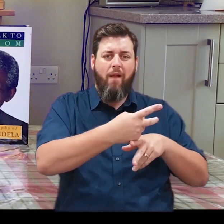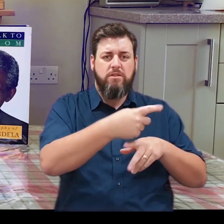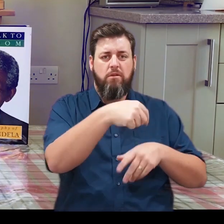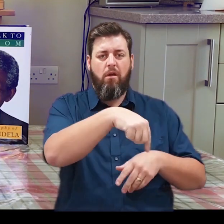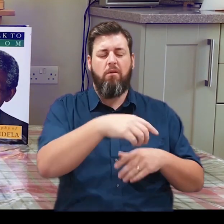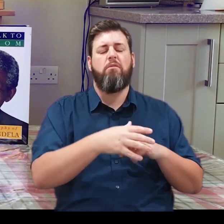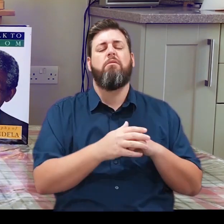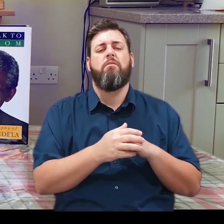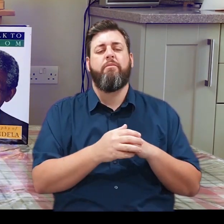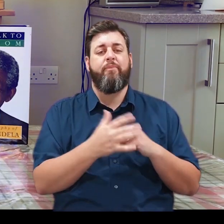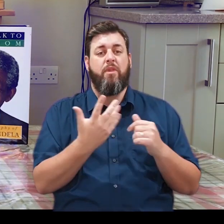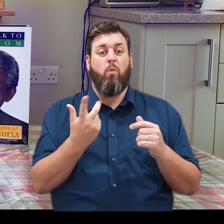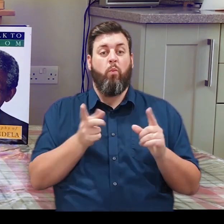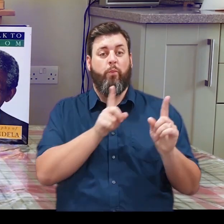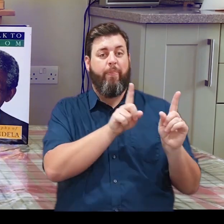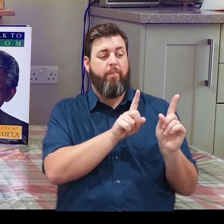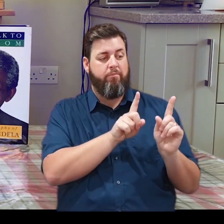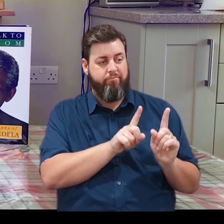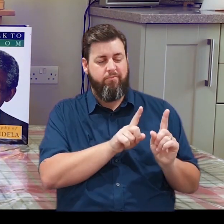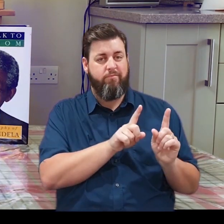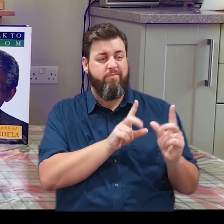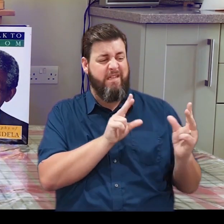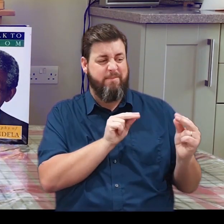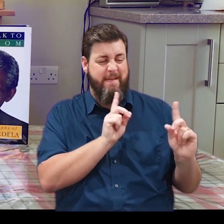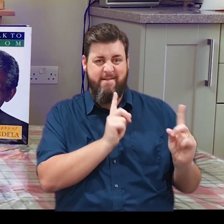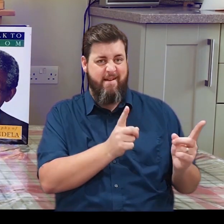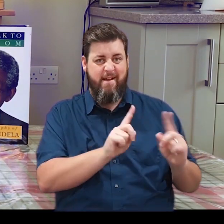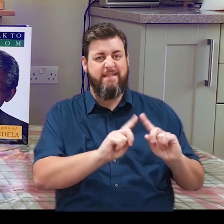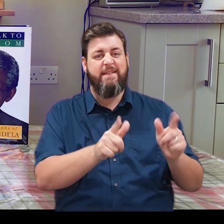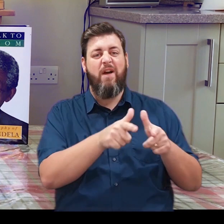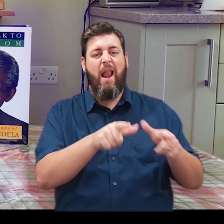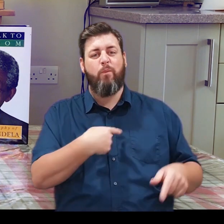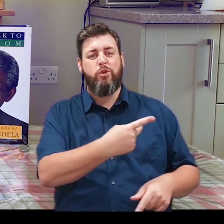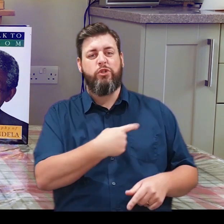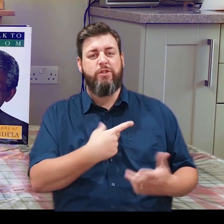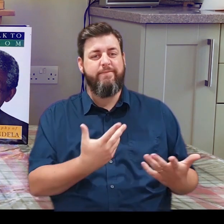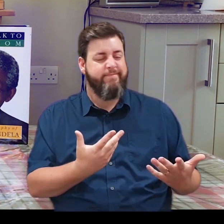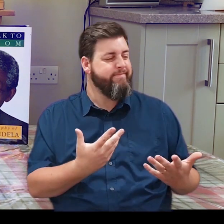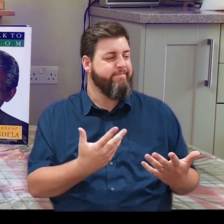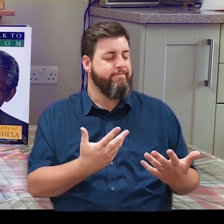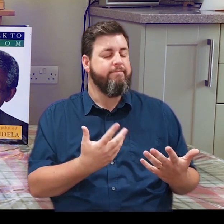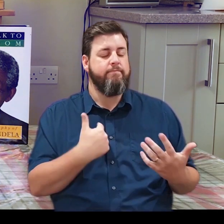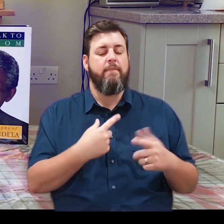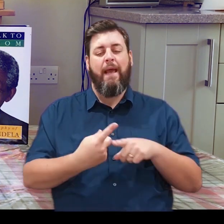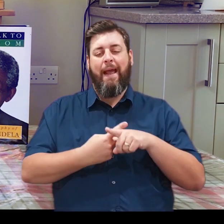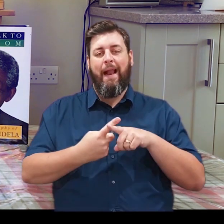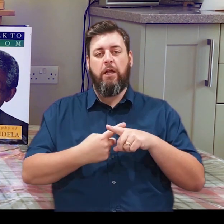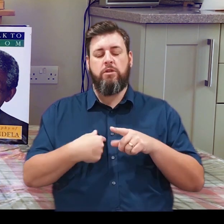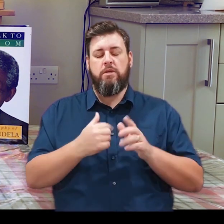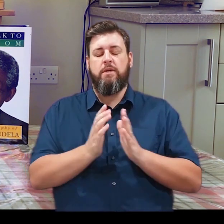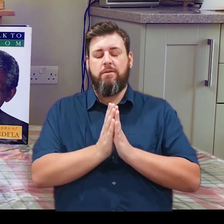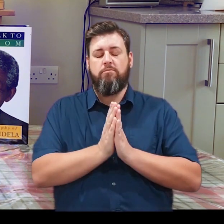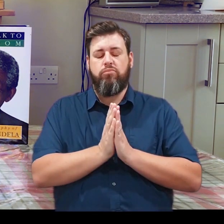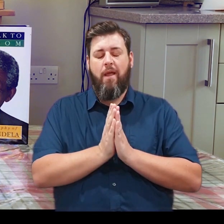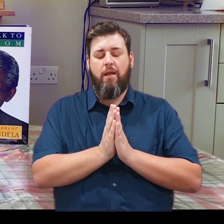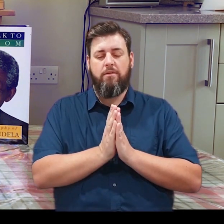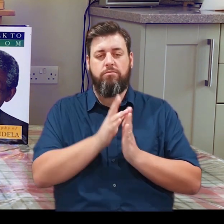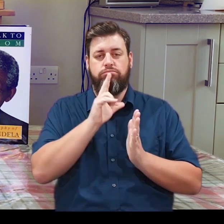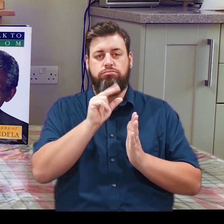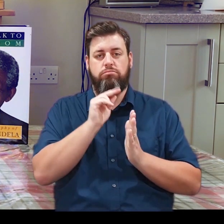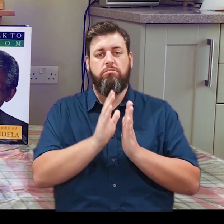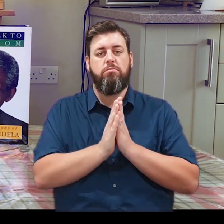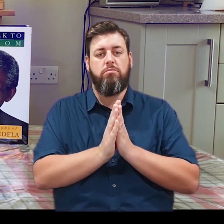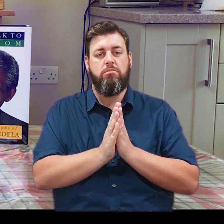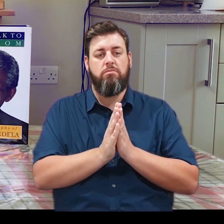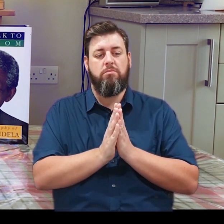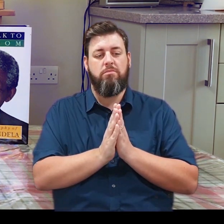next to him, couldn't speak his language, he couldn't speak mine, and I prayed for him in English, but I've often pictured him. What